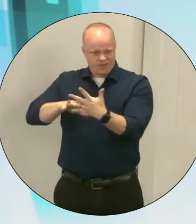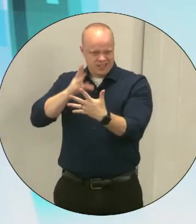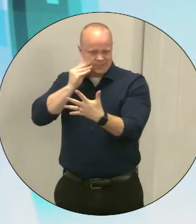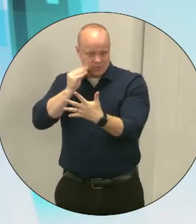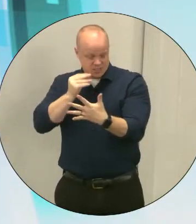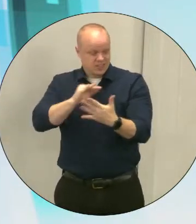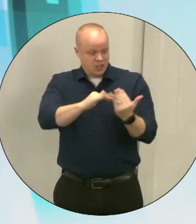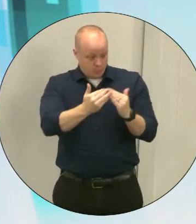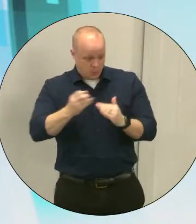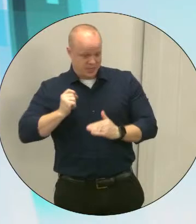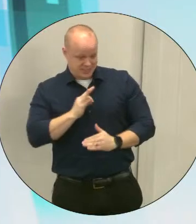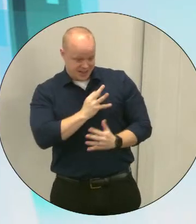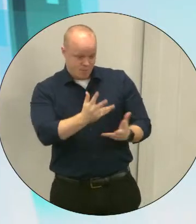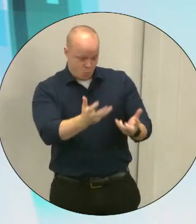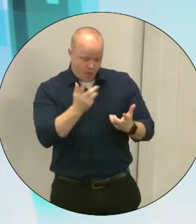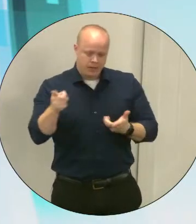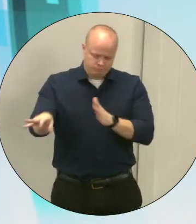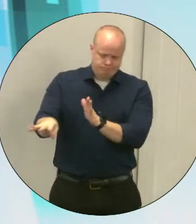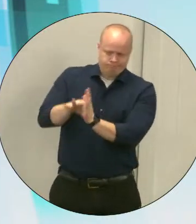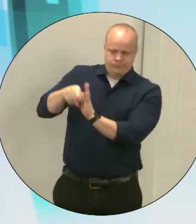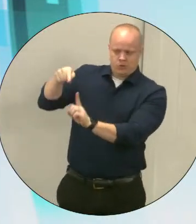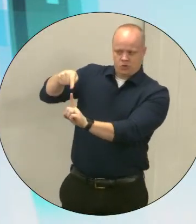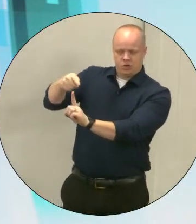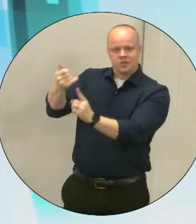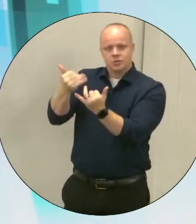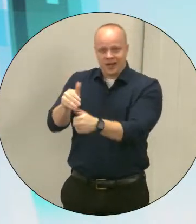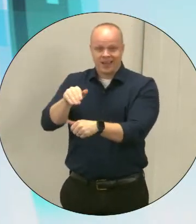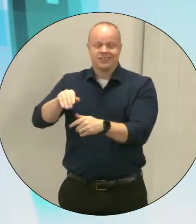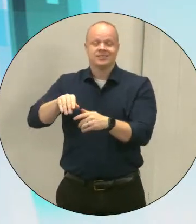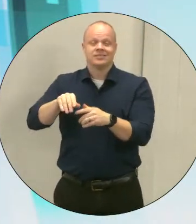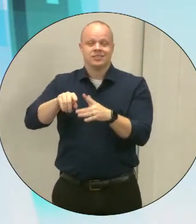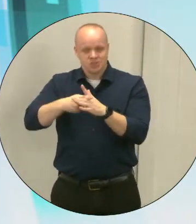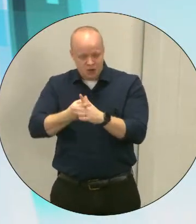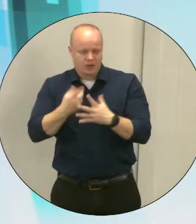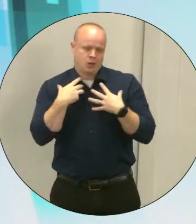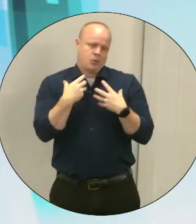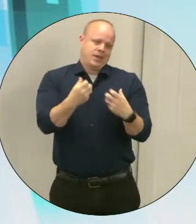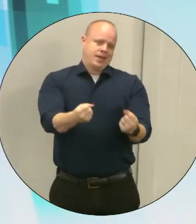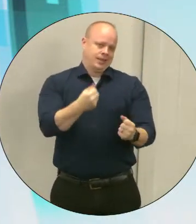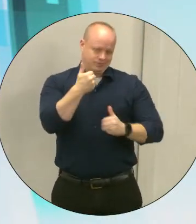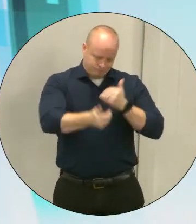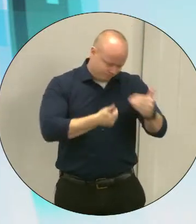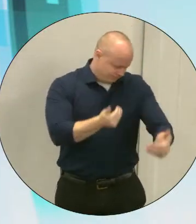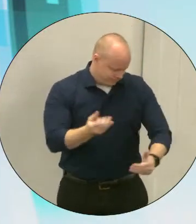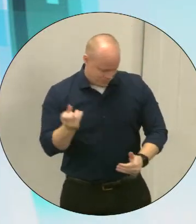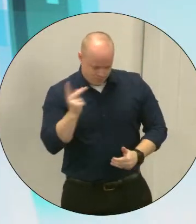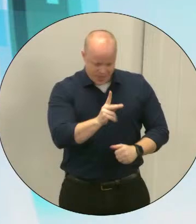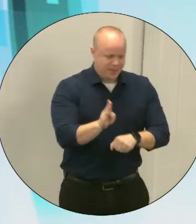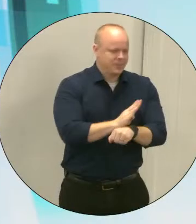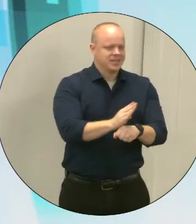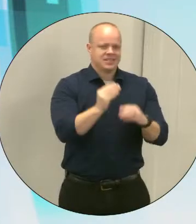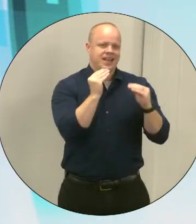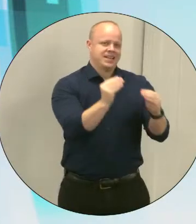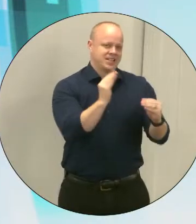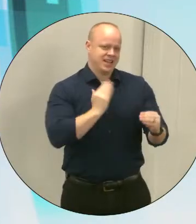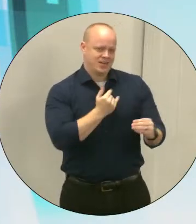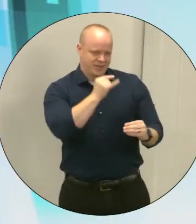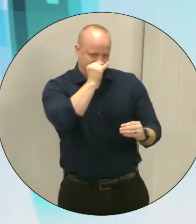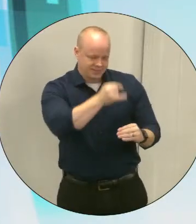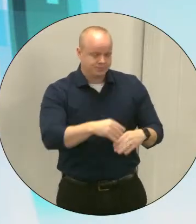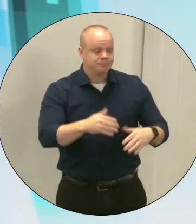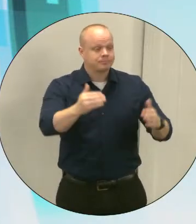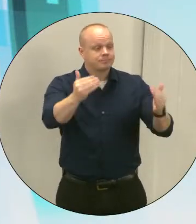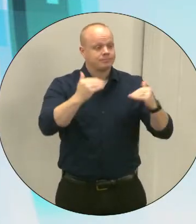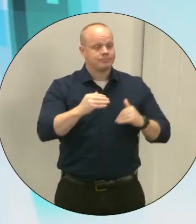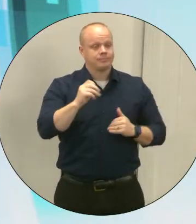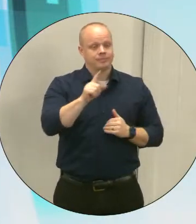for, and I urge you to select her tonight. And let's start the healing and put plans into place and get back to the business of education. Ms. Alley, and then